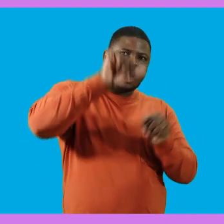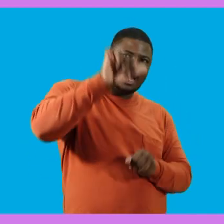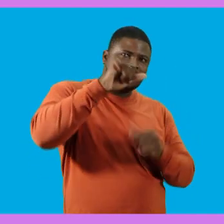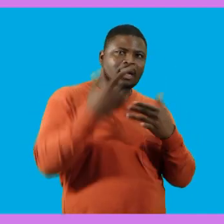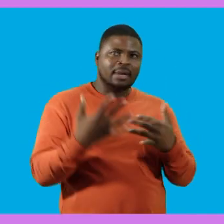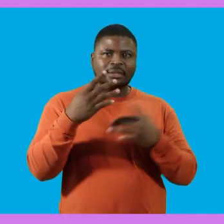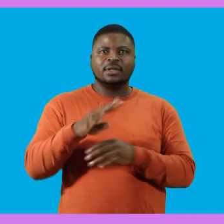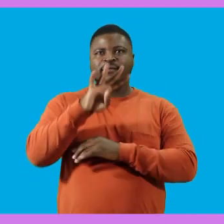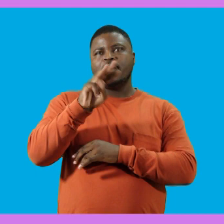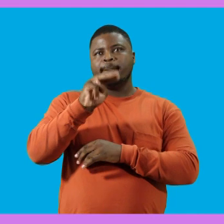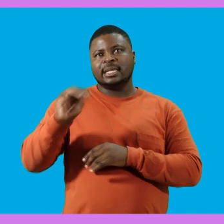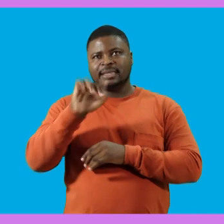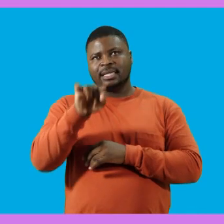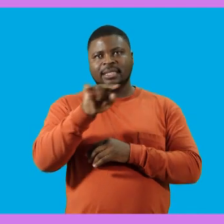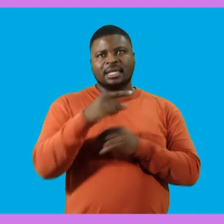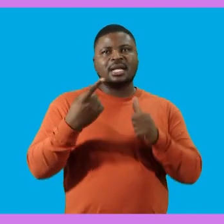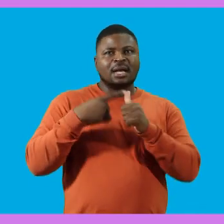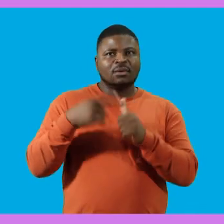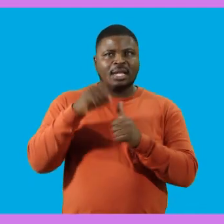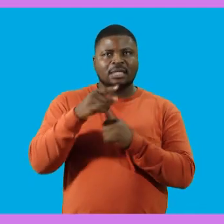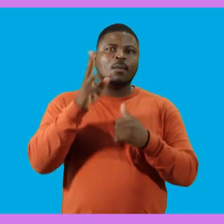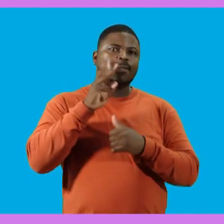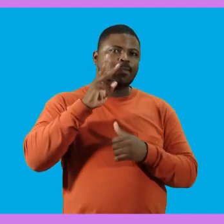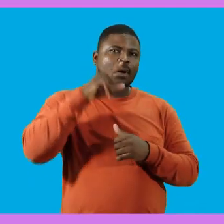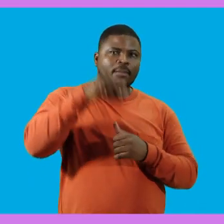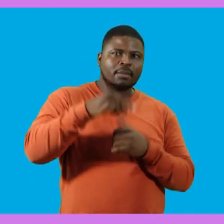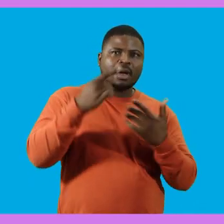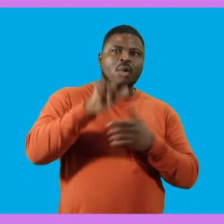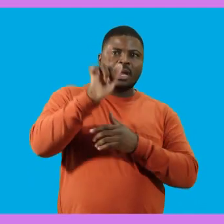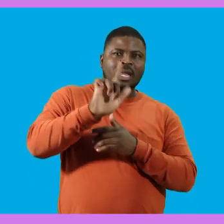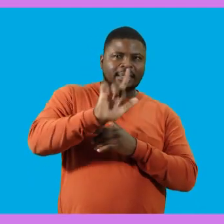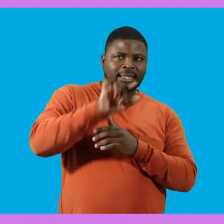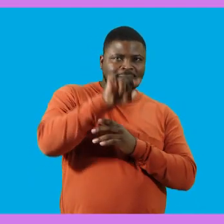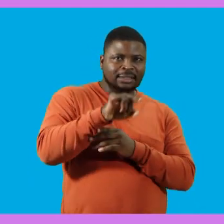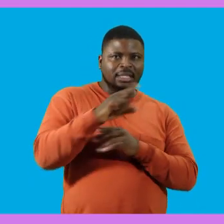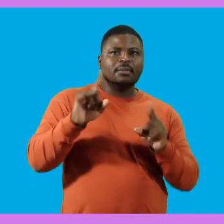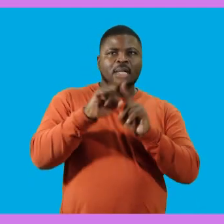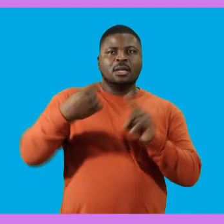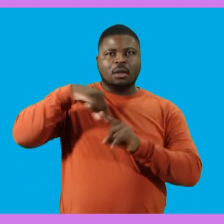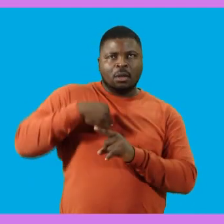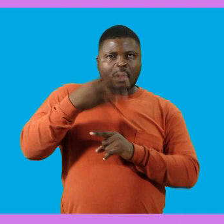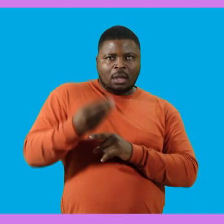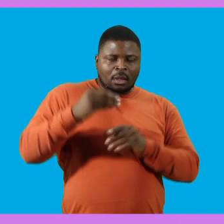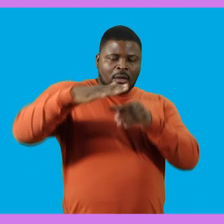of water it can hold in liters. So we've got the base of the